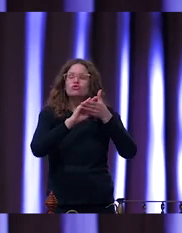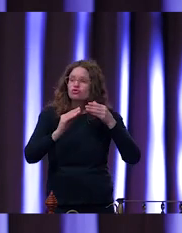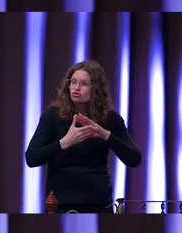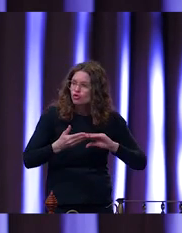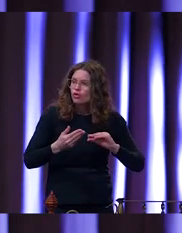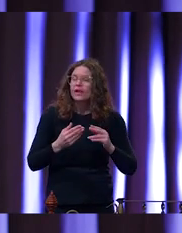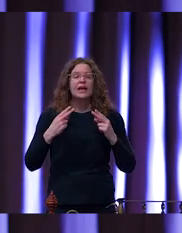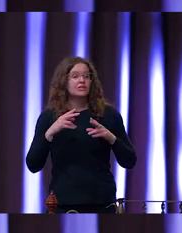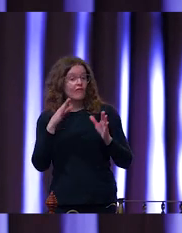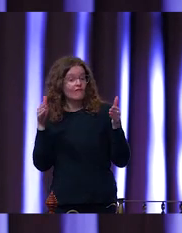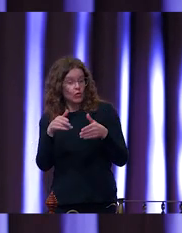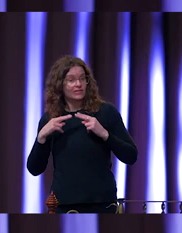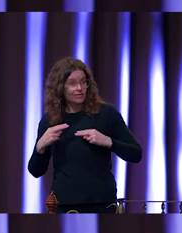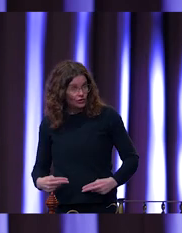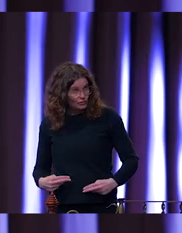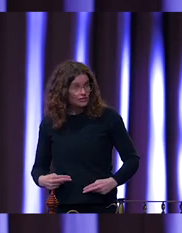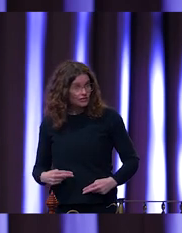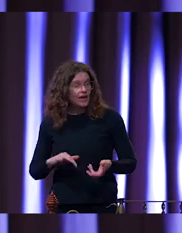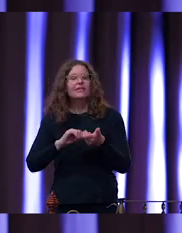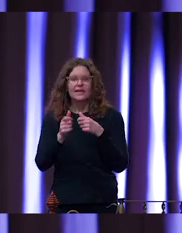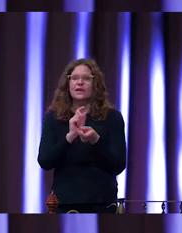human-centered. And that's how we're navigating this shift.